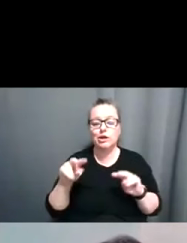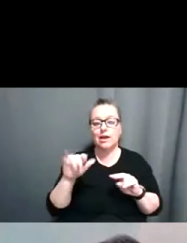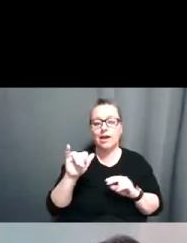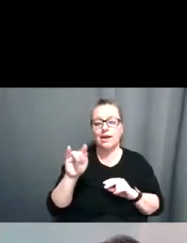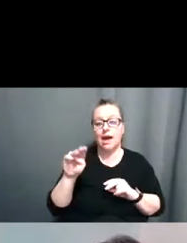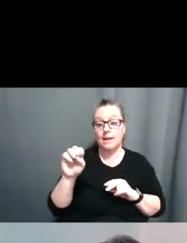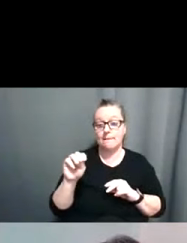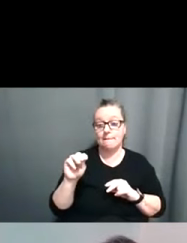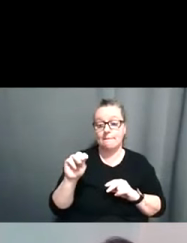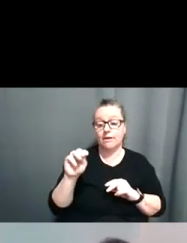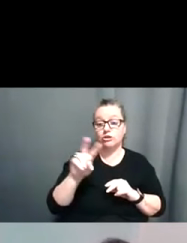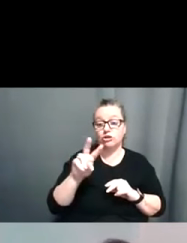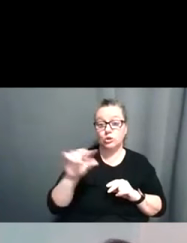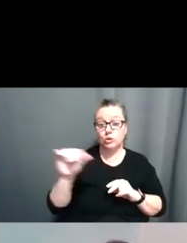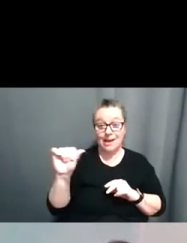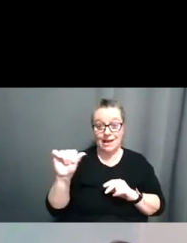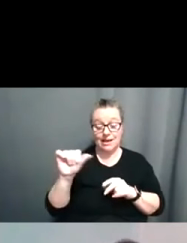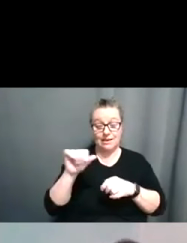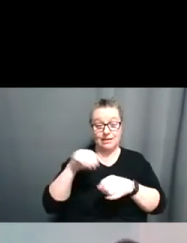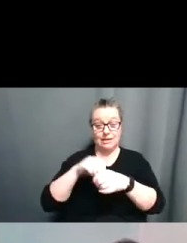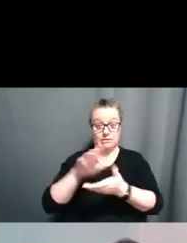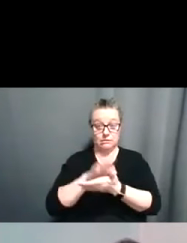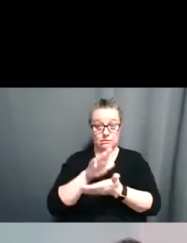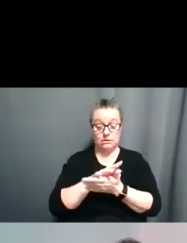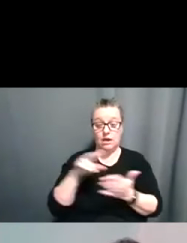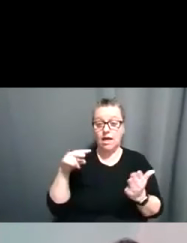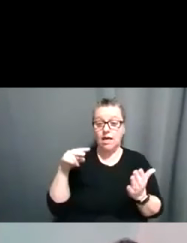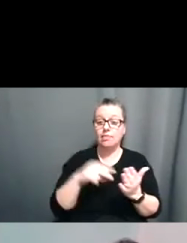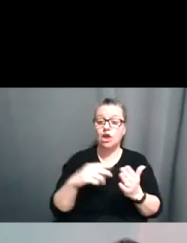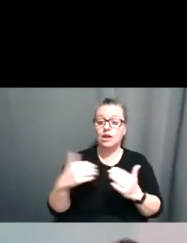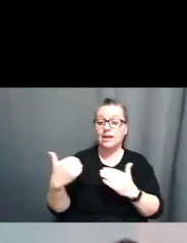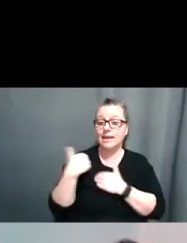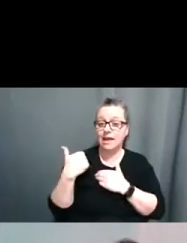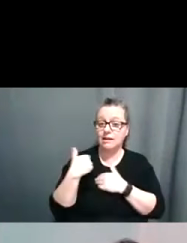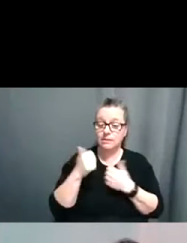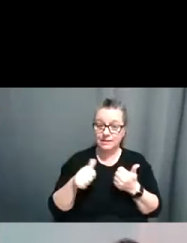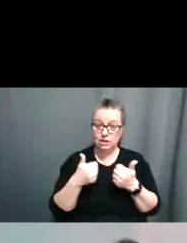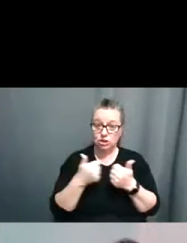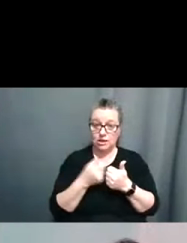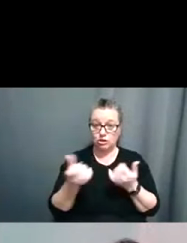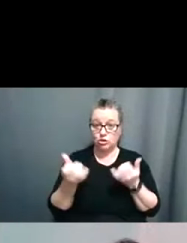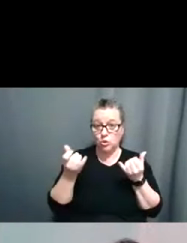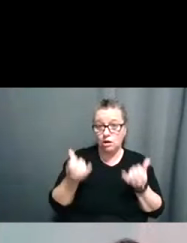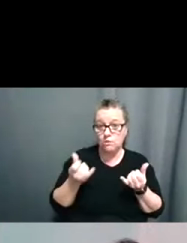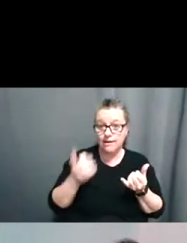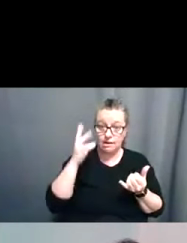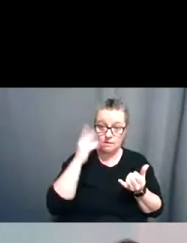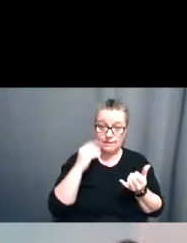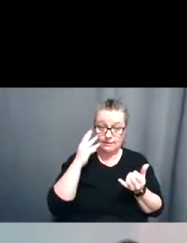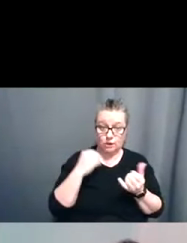your worksheet and jot down an accountability challenge that you're currently experiencing.